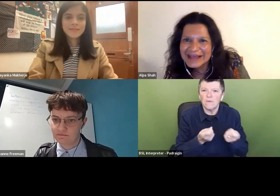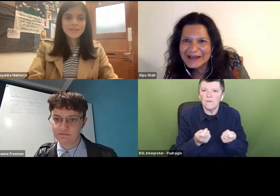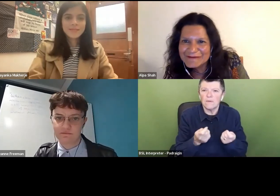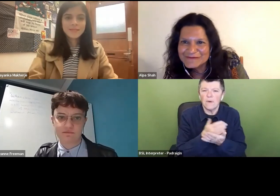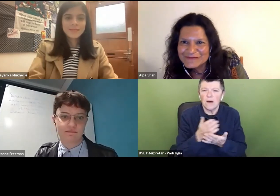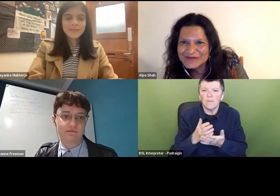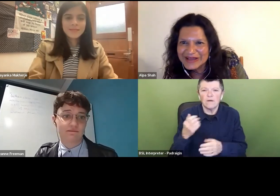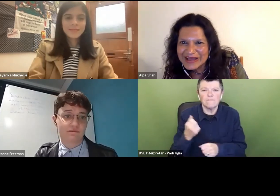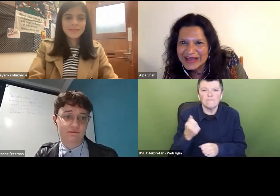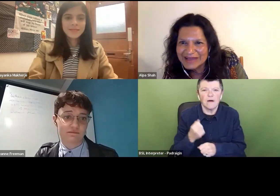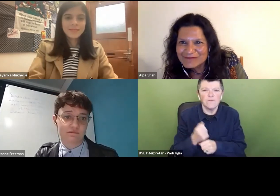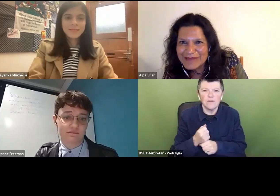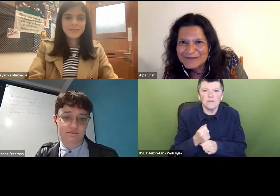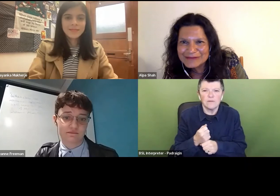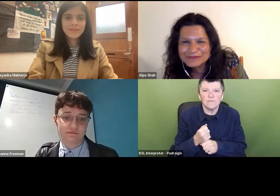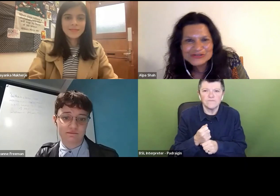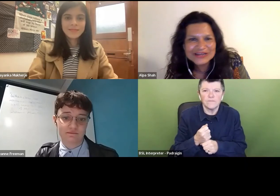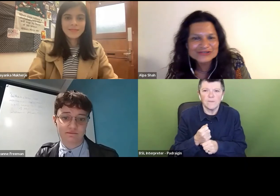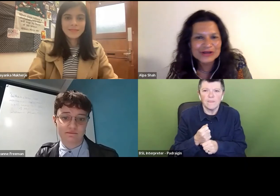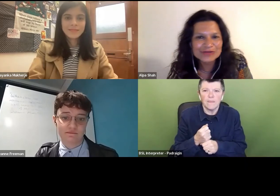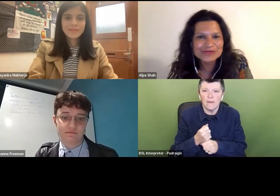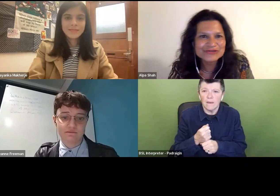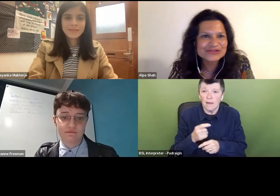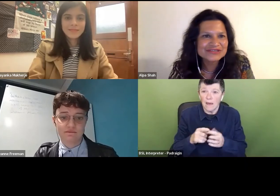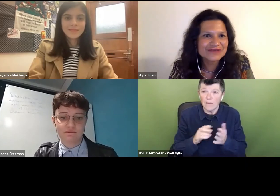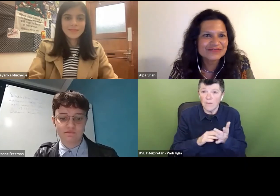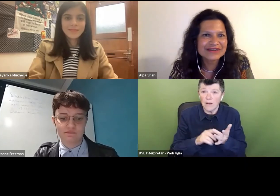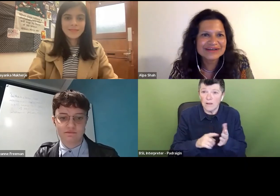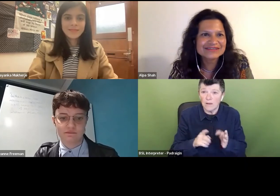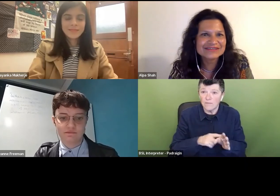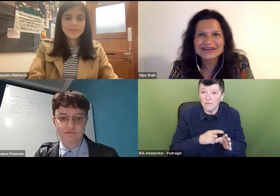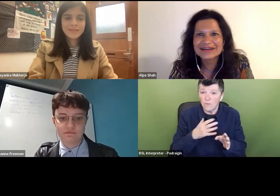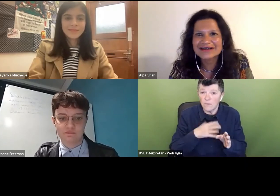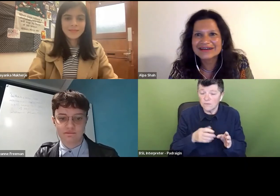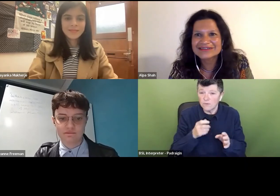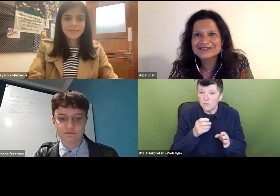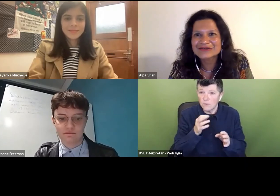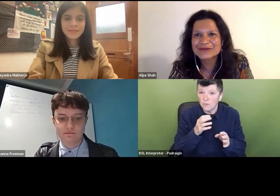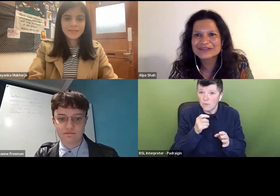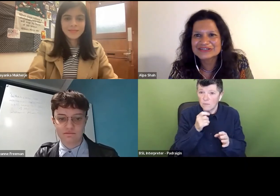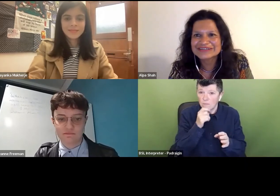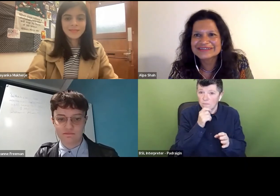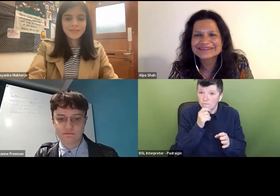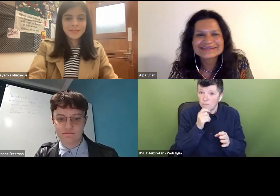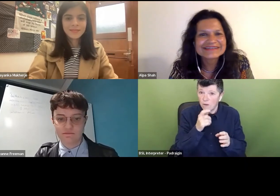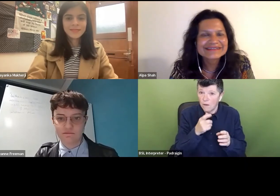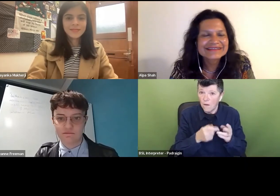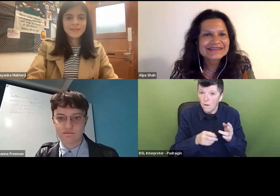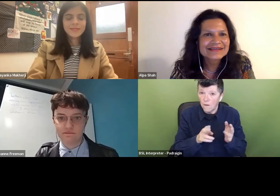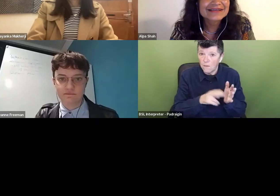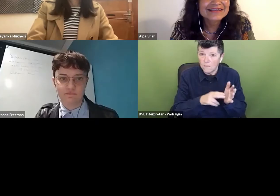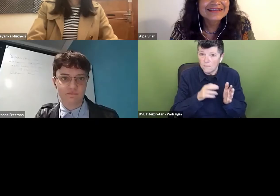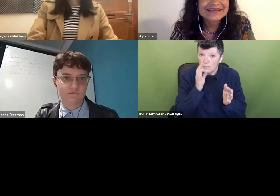Government. Emily, would you like to unmute yourself and ask your question?